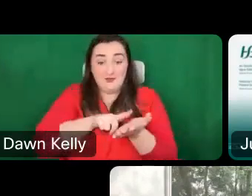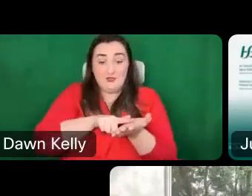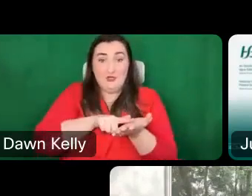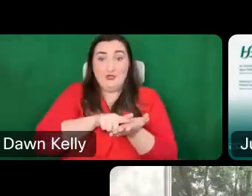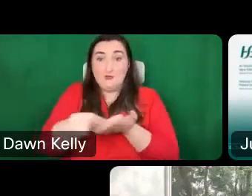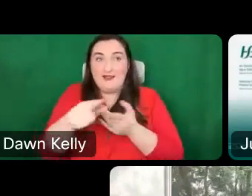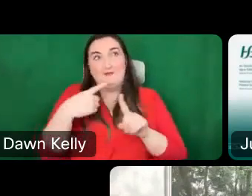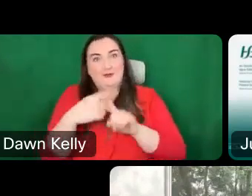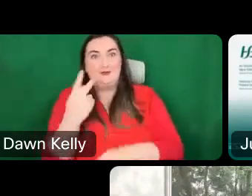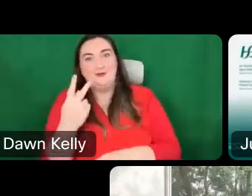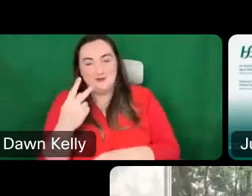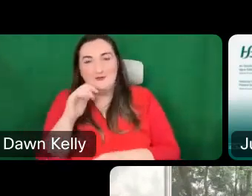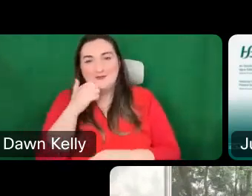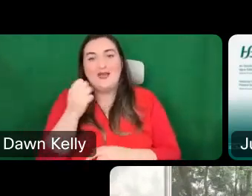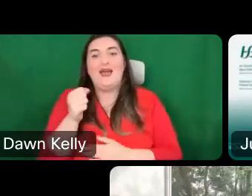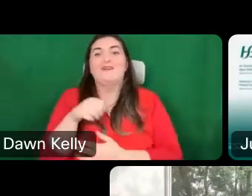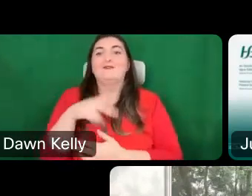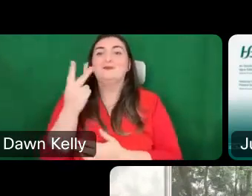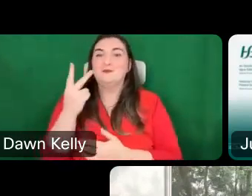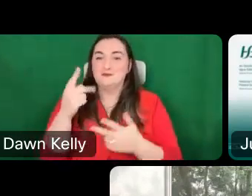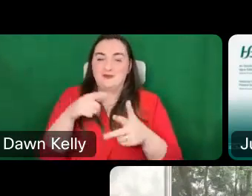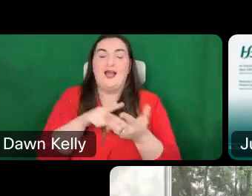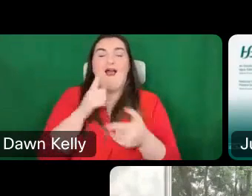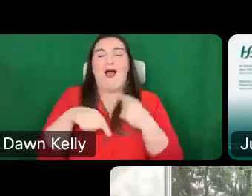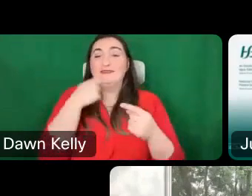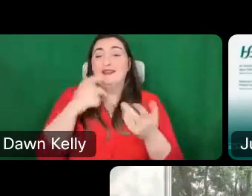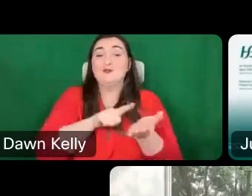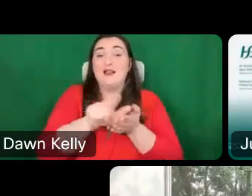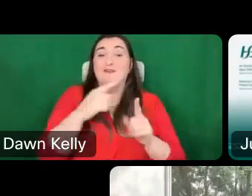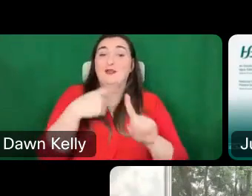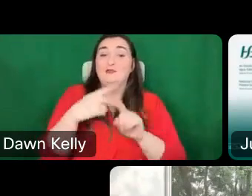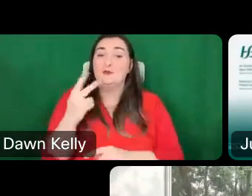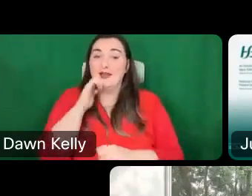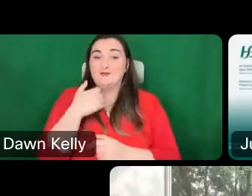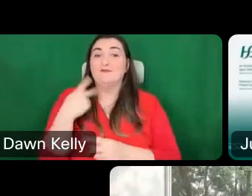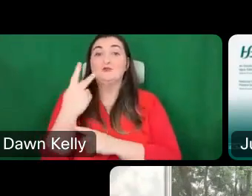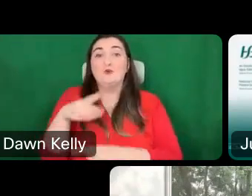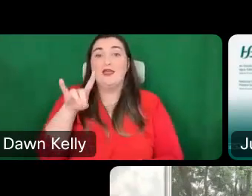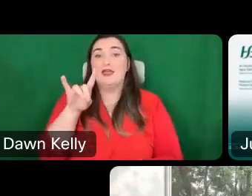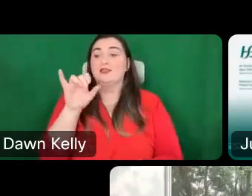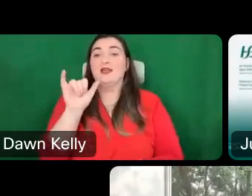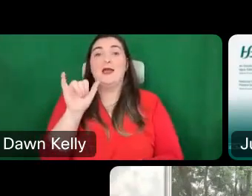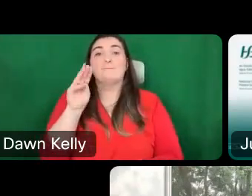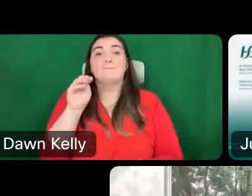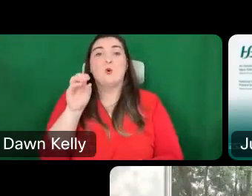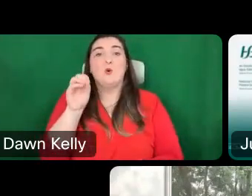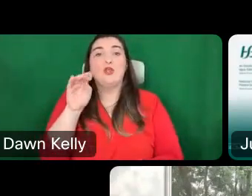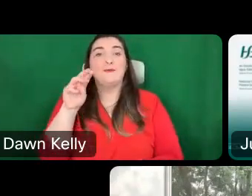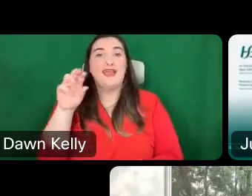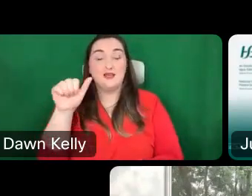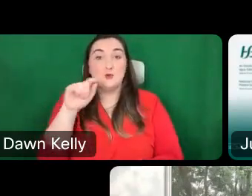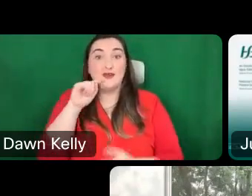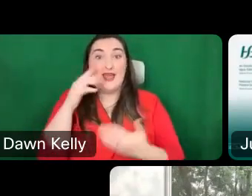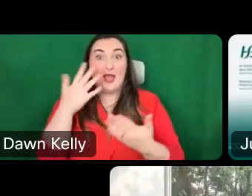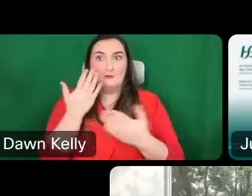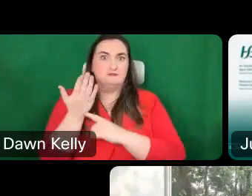plus 2, the two hypothermias, I call them 12 plus 2. Yeah. So they're now mandatory notifiable